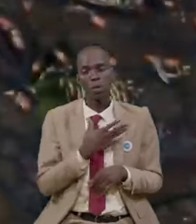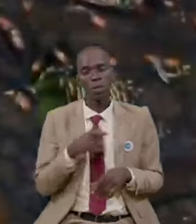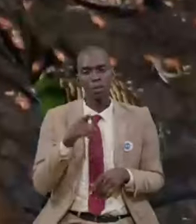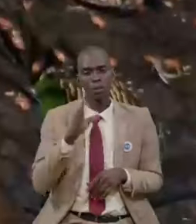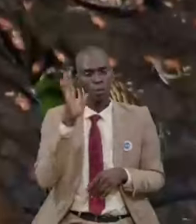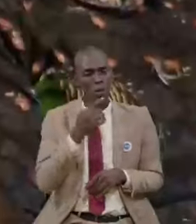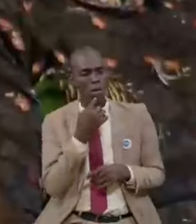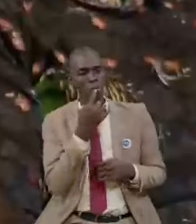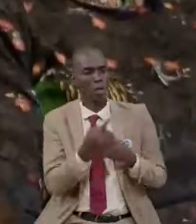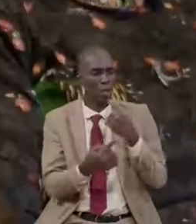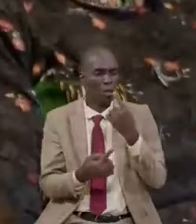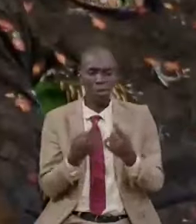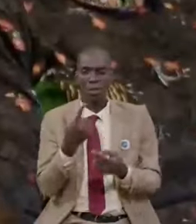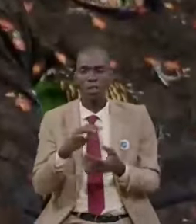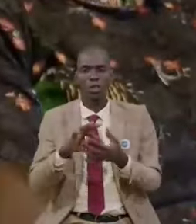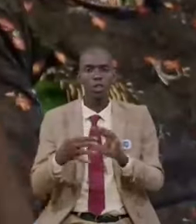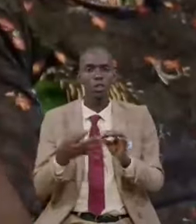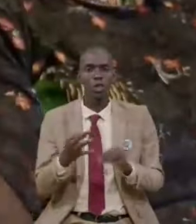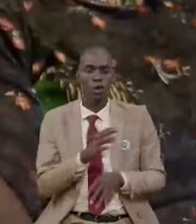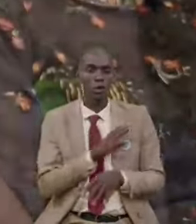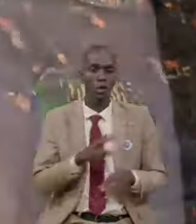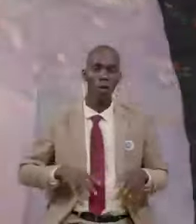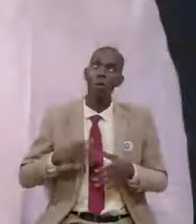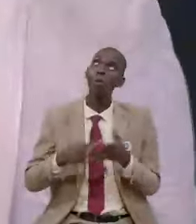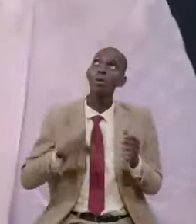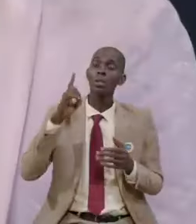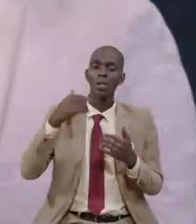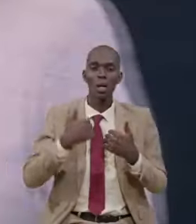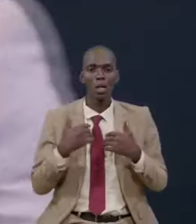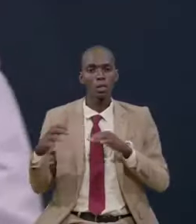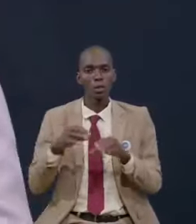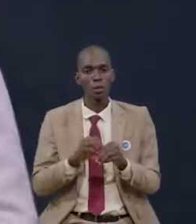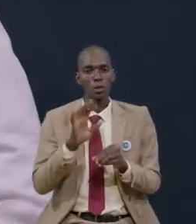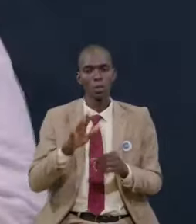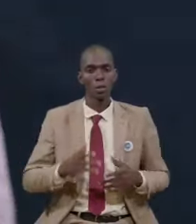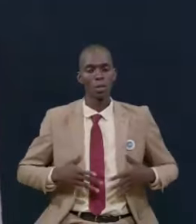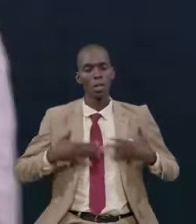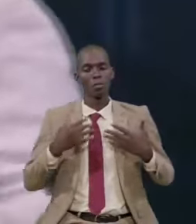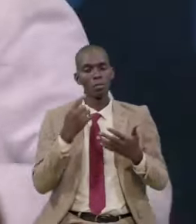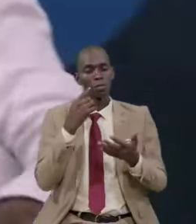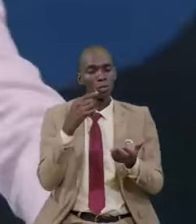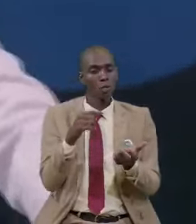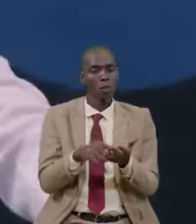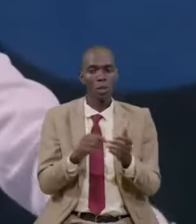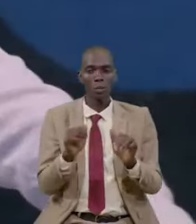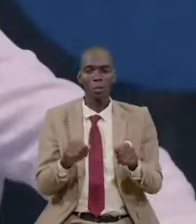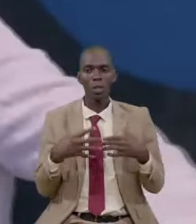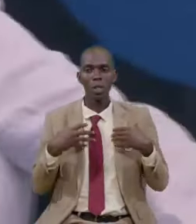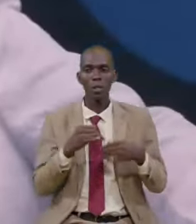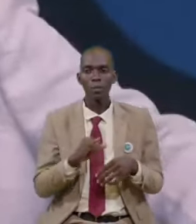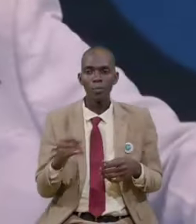has done in your life. Notable healing, notable restoration,